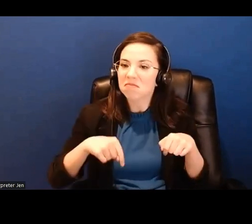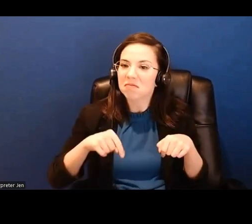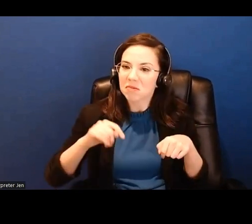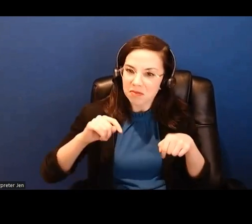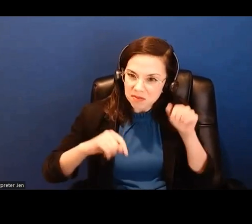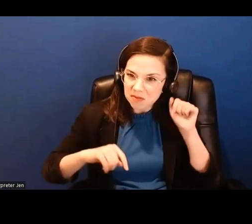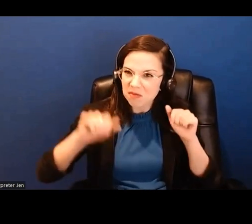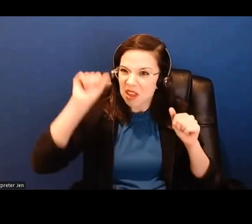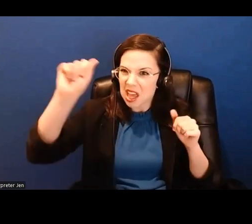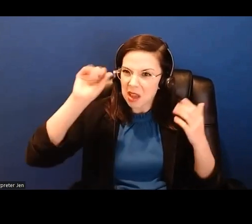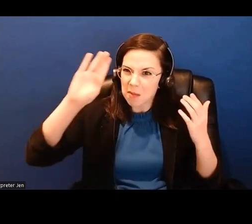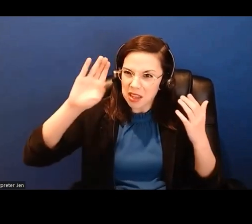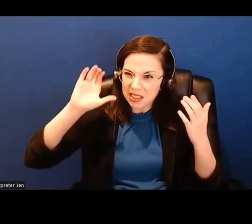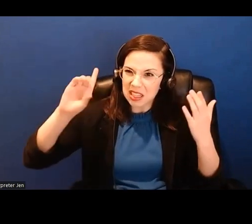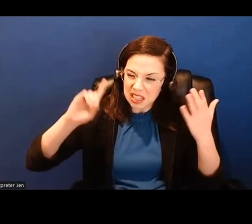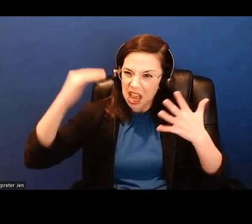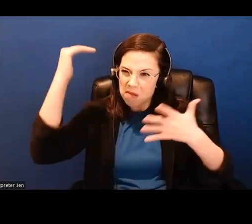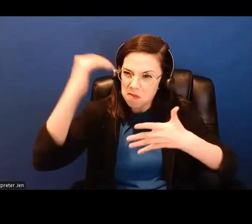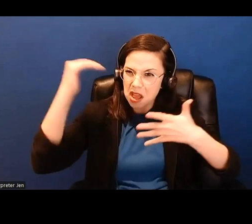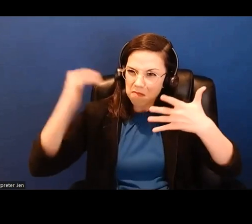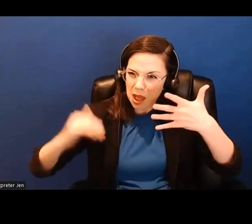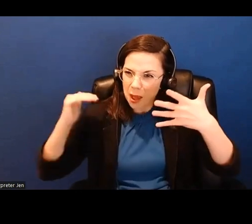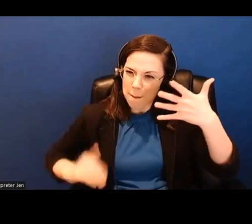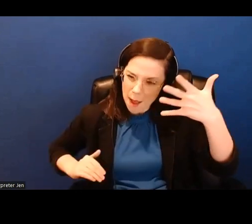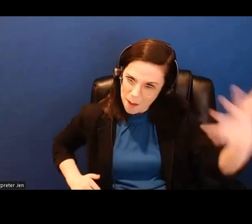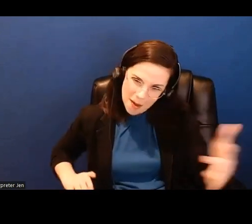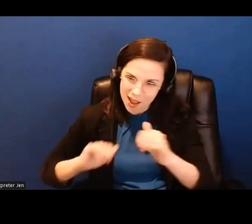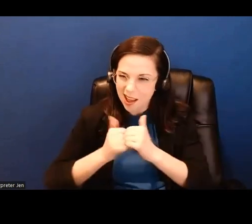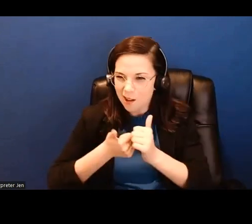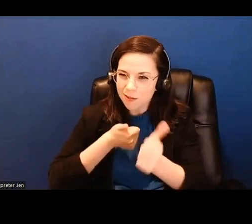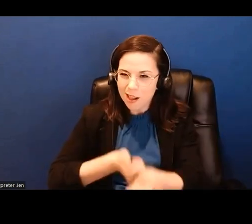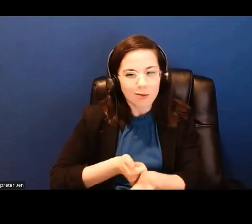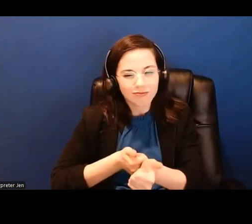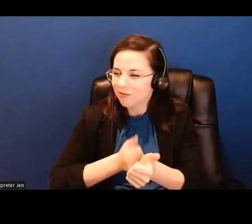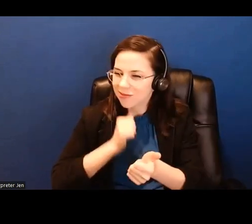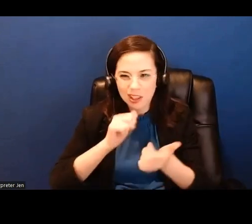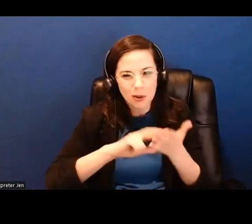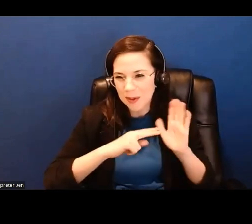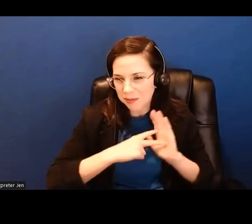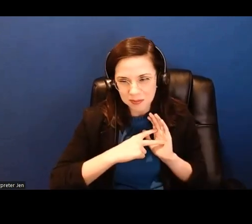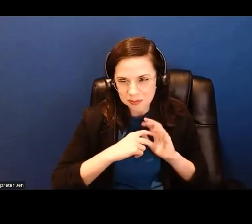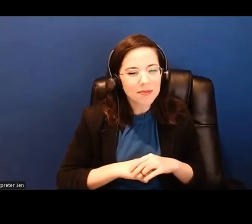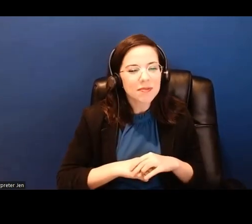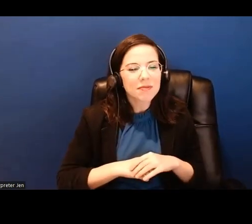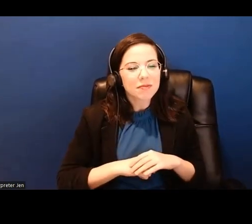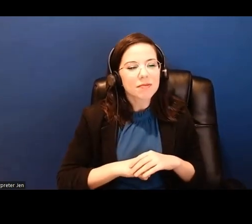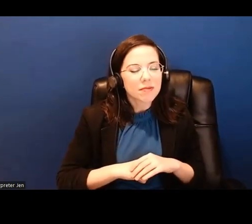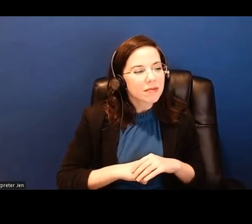B, C, D, E, F, and G of how you do it. And that's not what I mean by curriculum. It means this